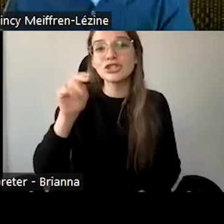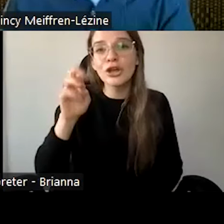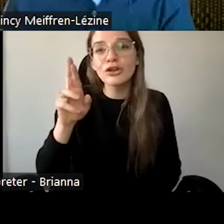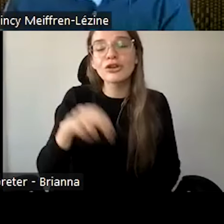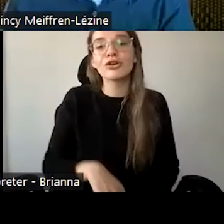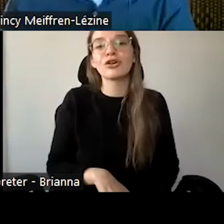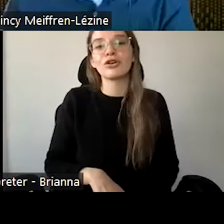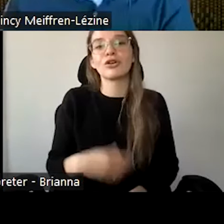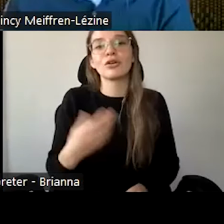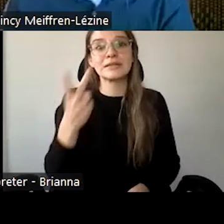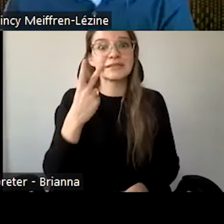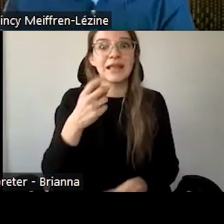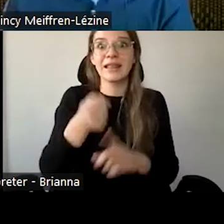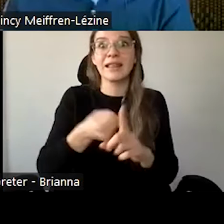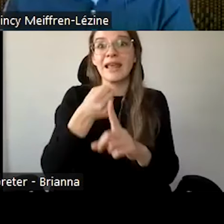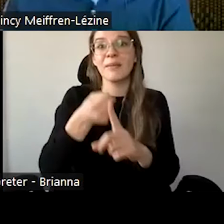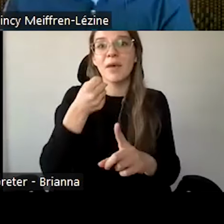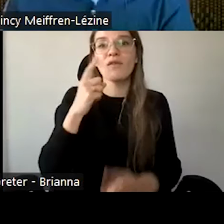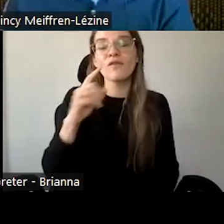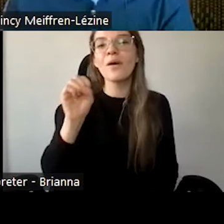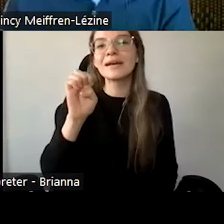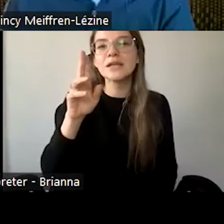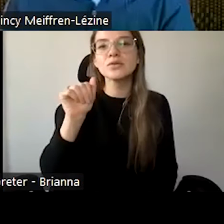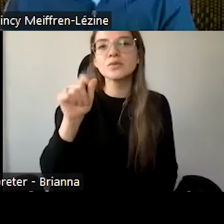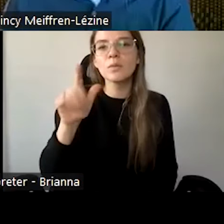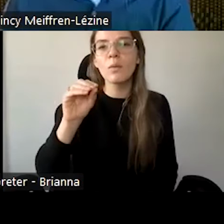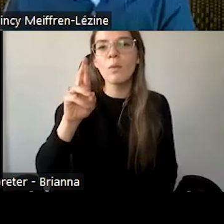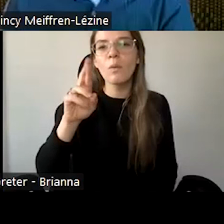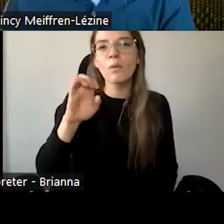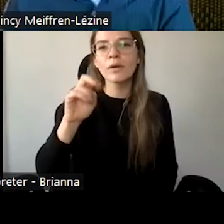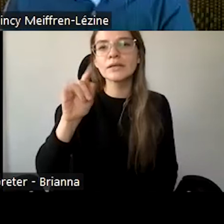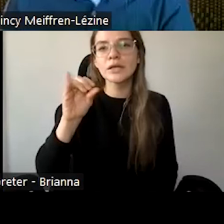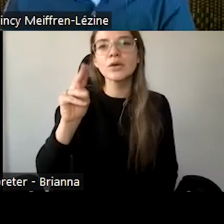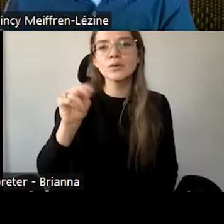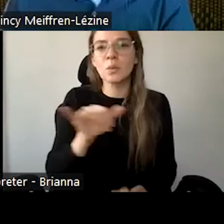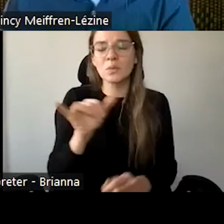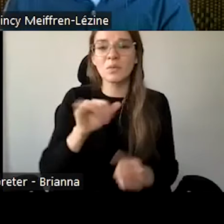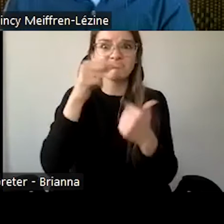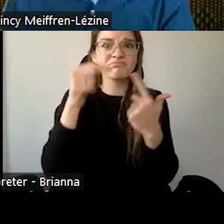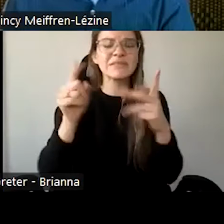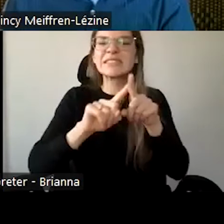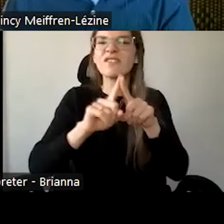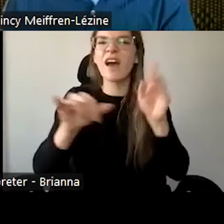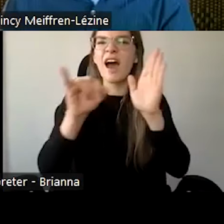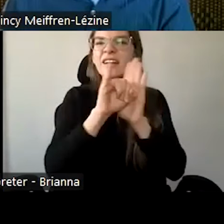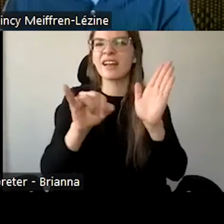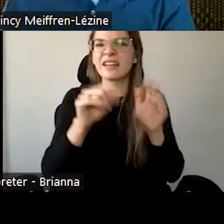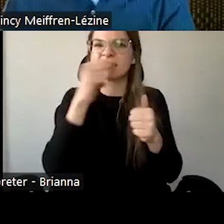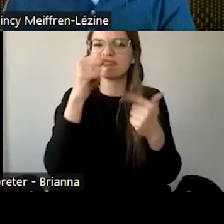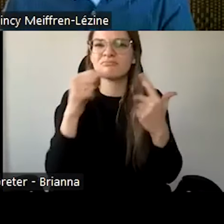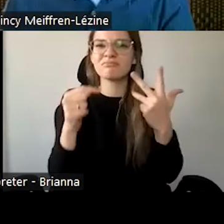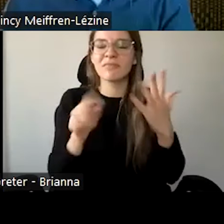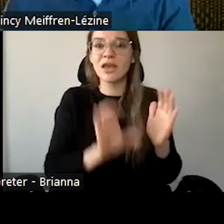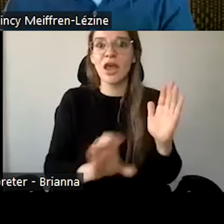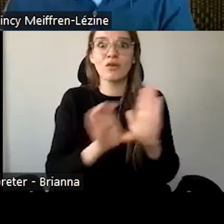looking at the impact of orientation, sexual orientation, lots of different identity characteristics. One of the